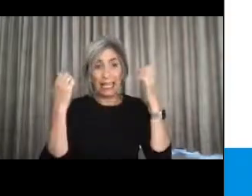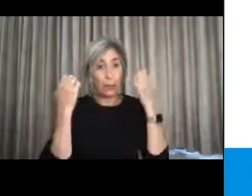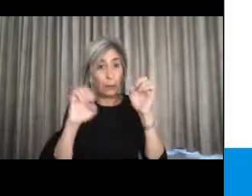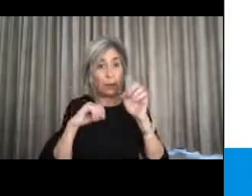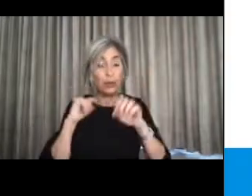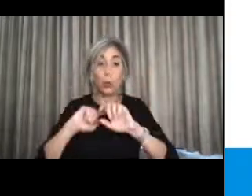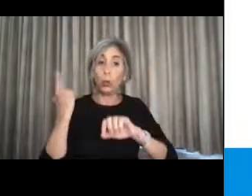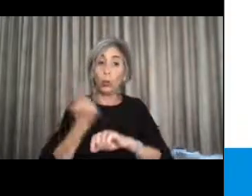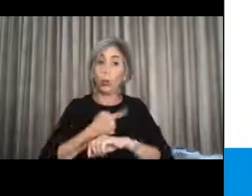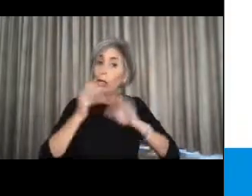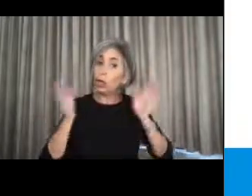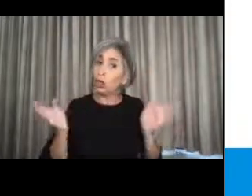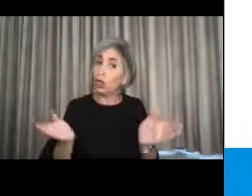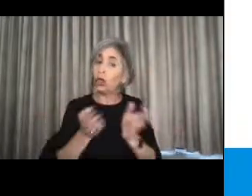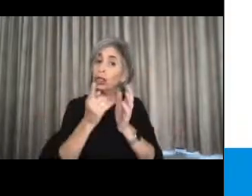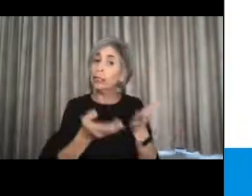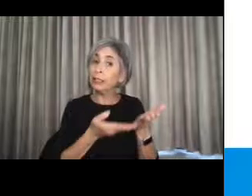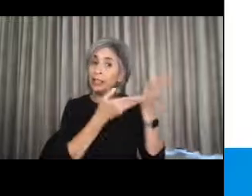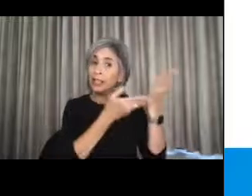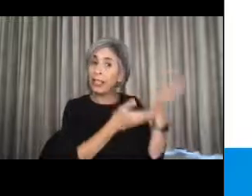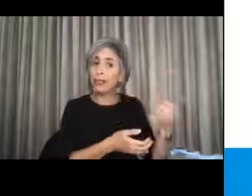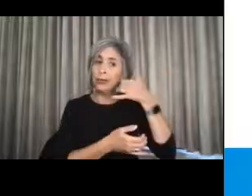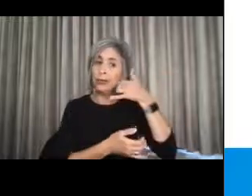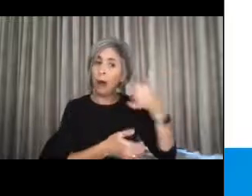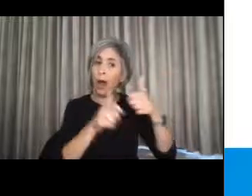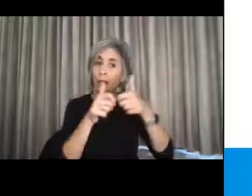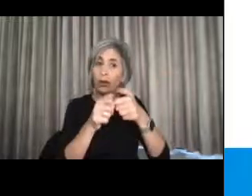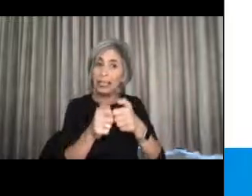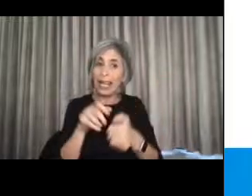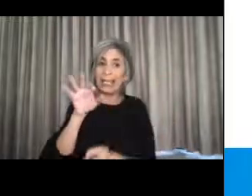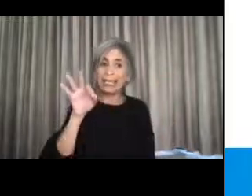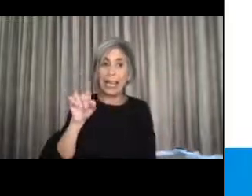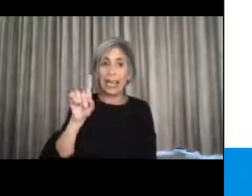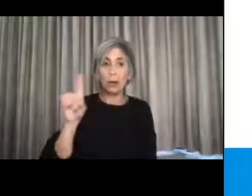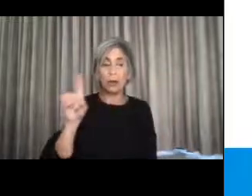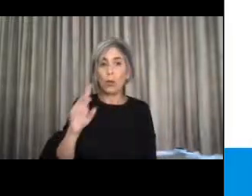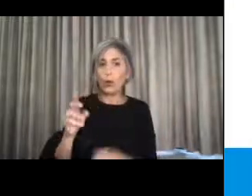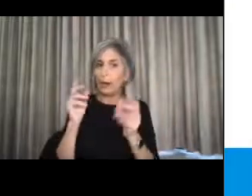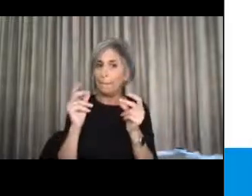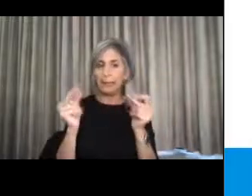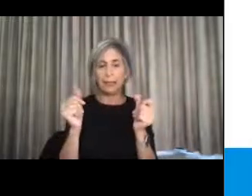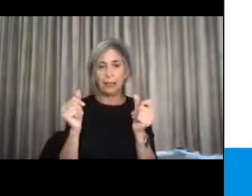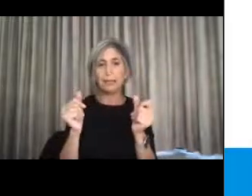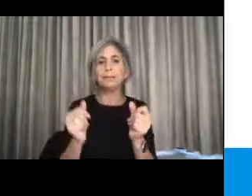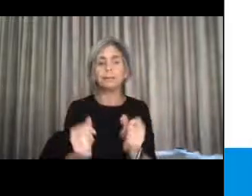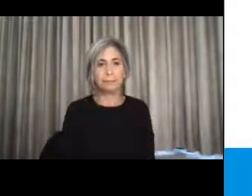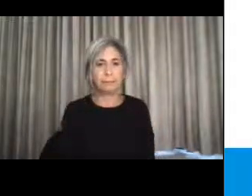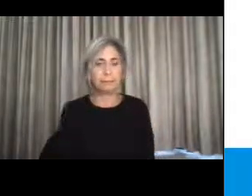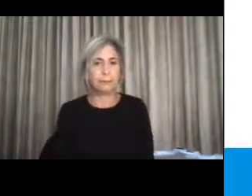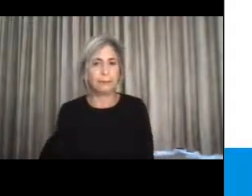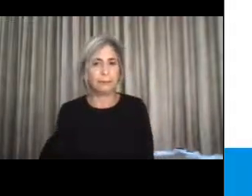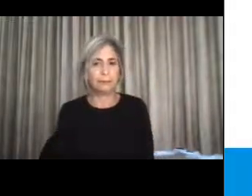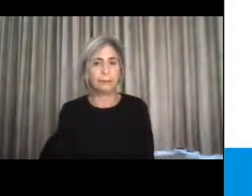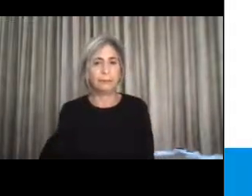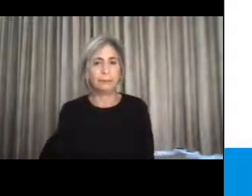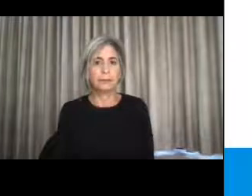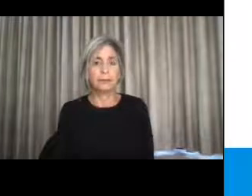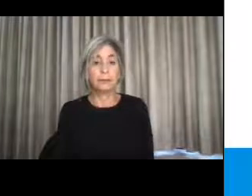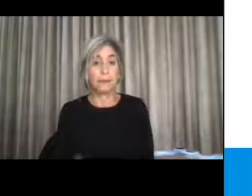and suggest that you call 911 immediately. You also can text 911 as well. But